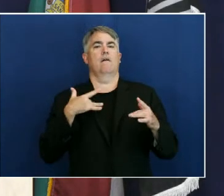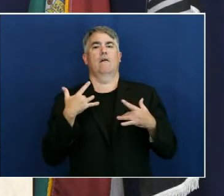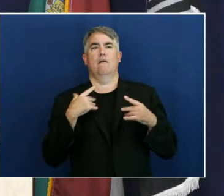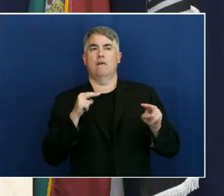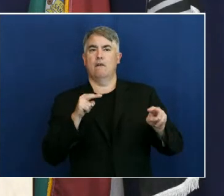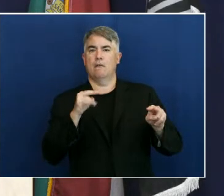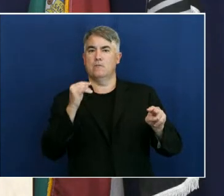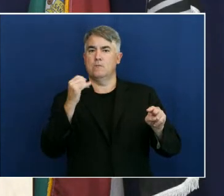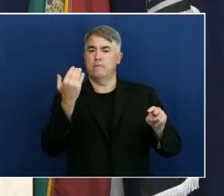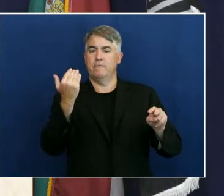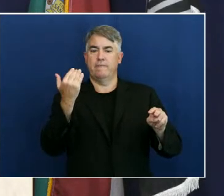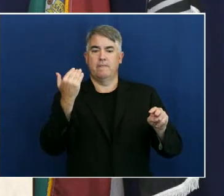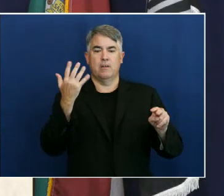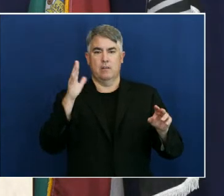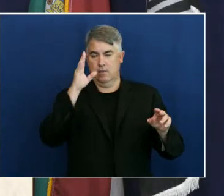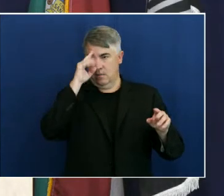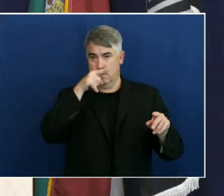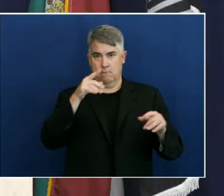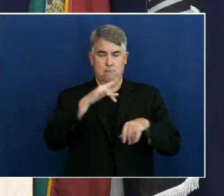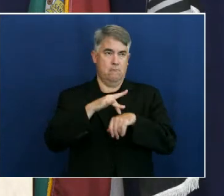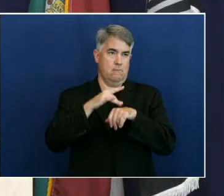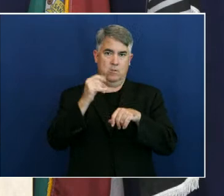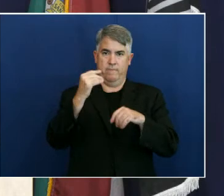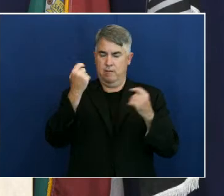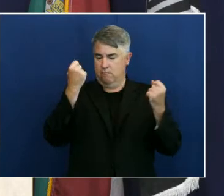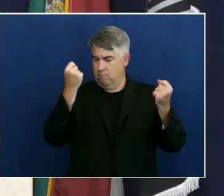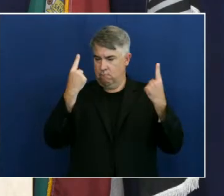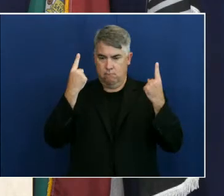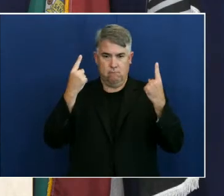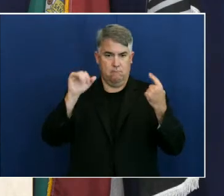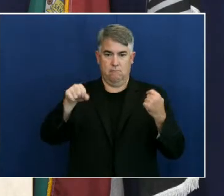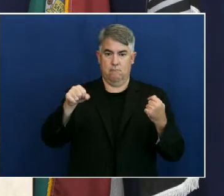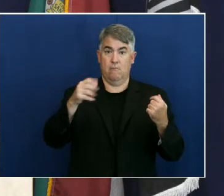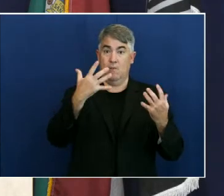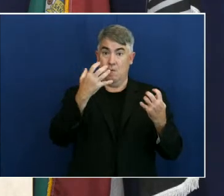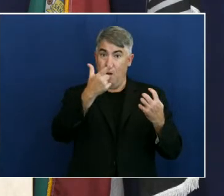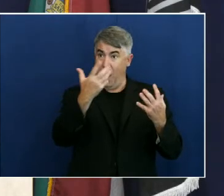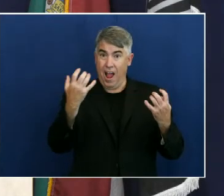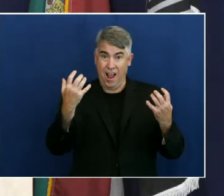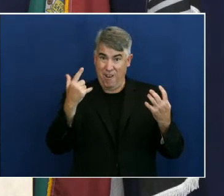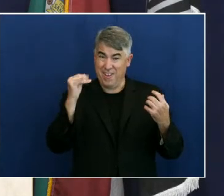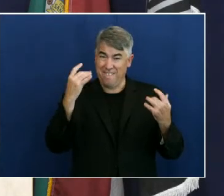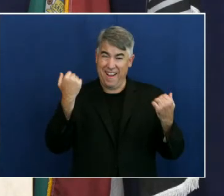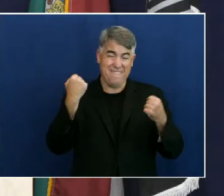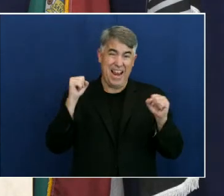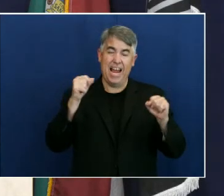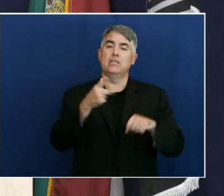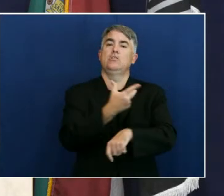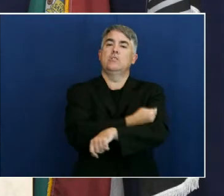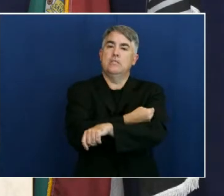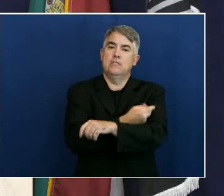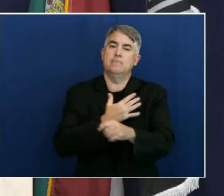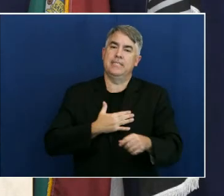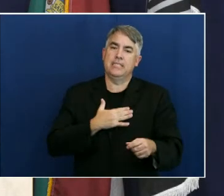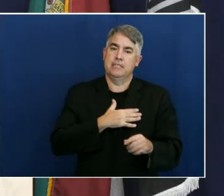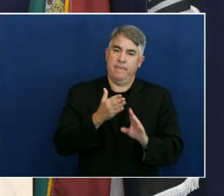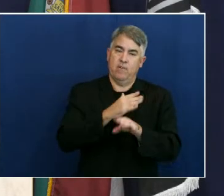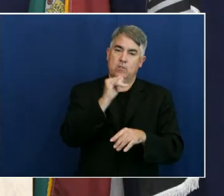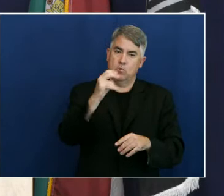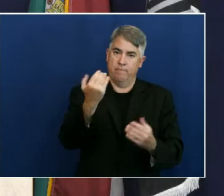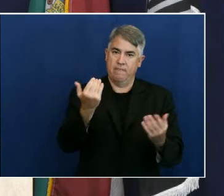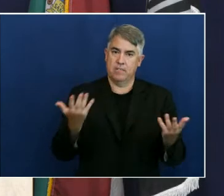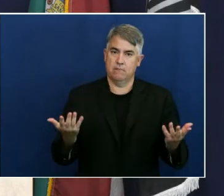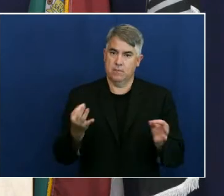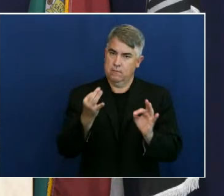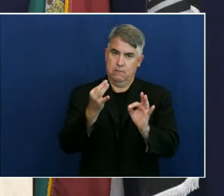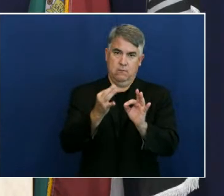by that time, everyone who wanted to get vaccinated has had the opportunity and the availability to it, and that is the date we begin to move forward. But